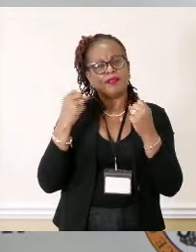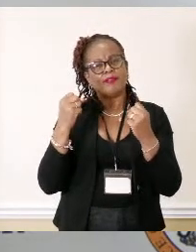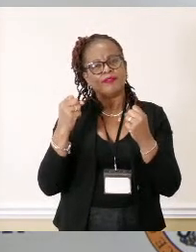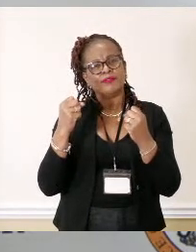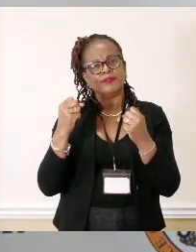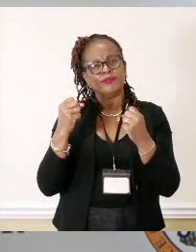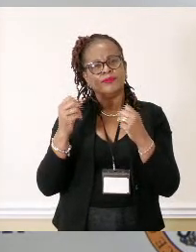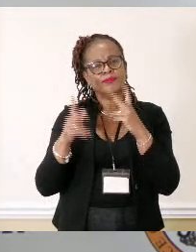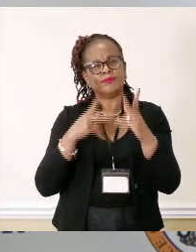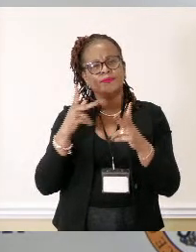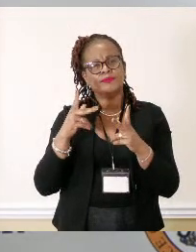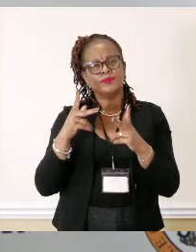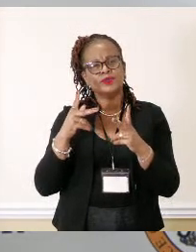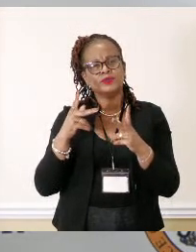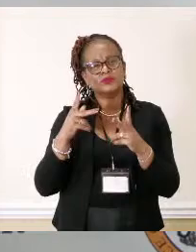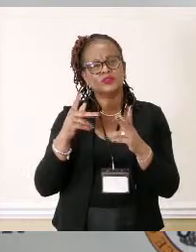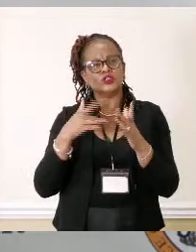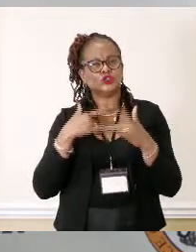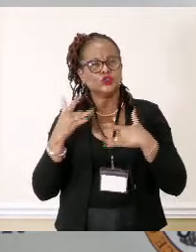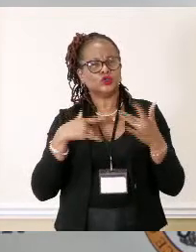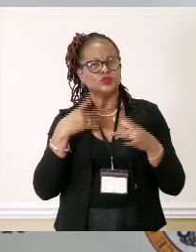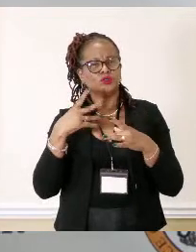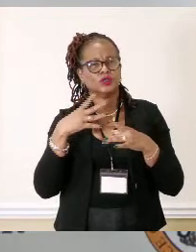in regards to this?